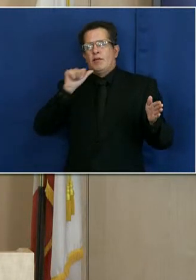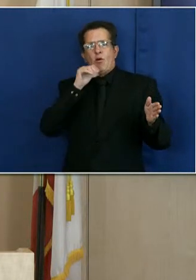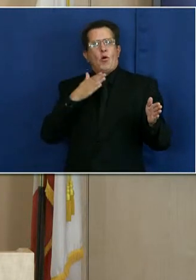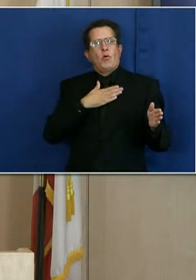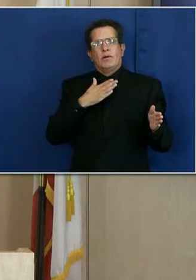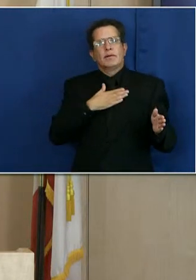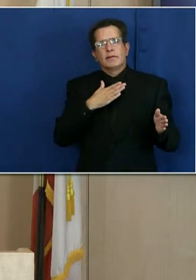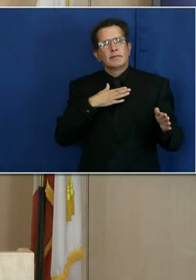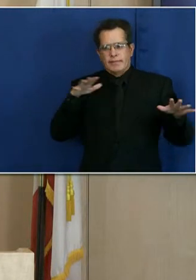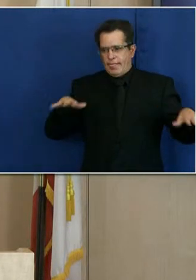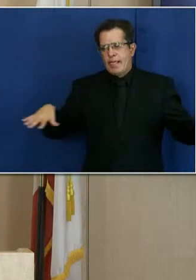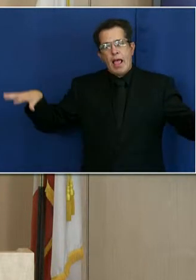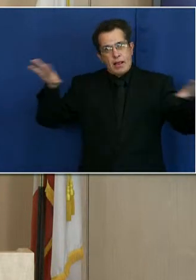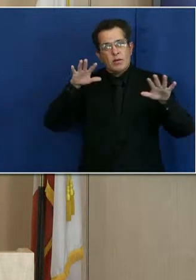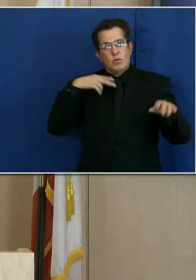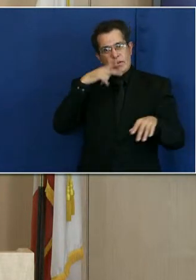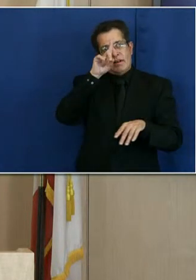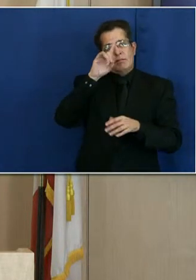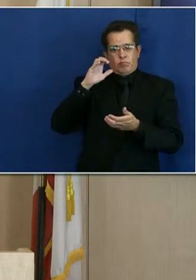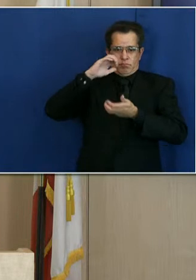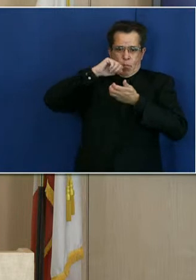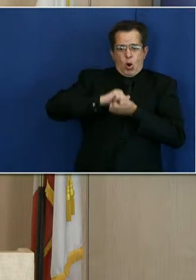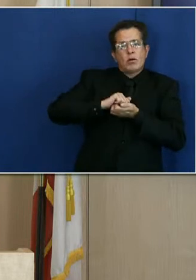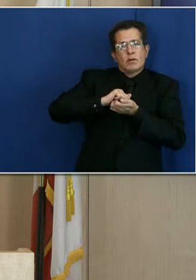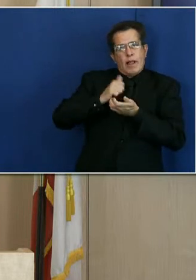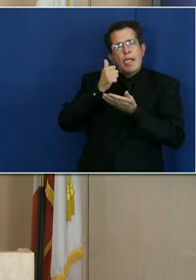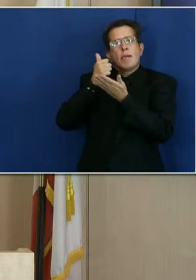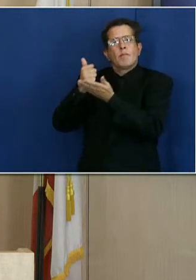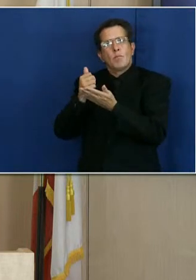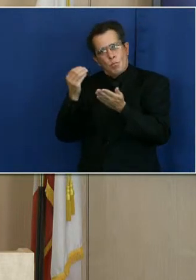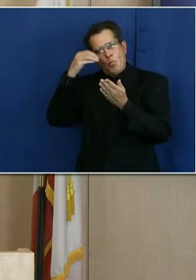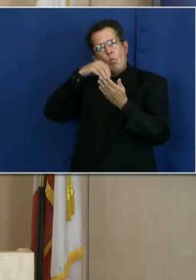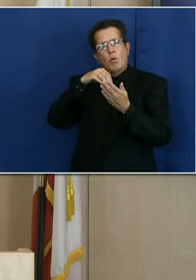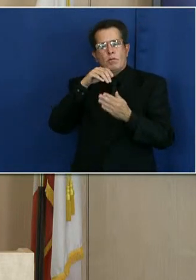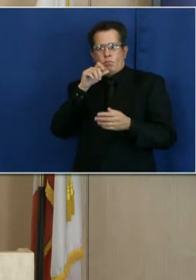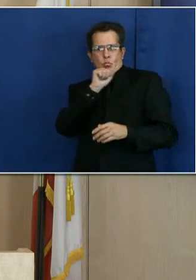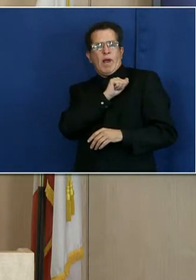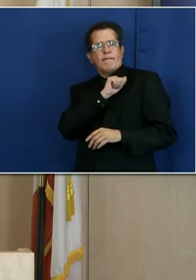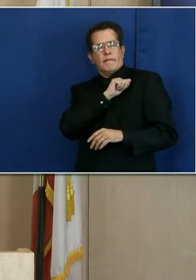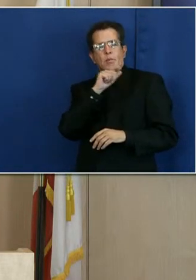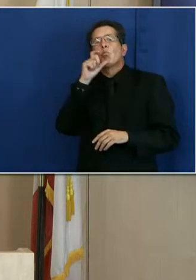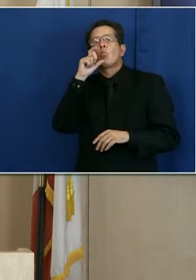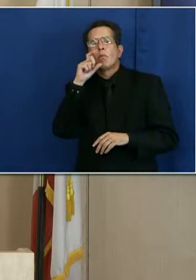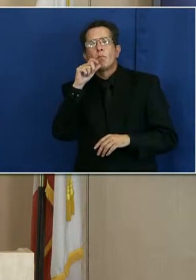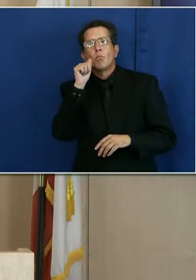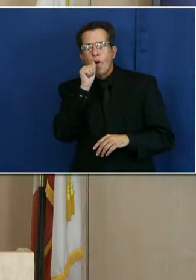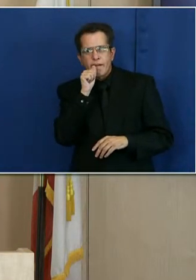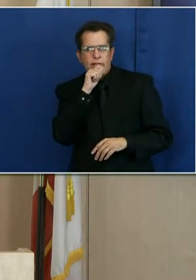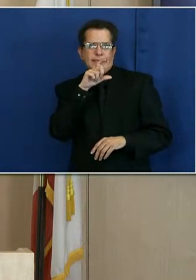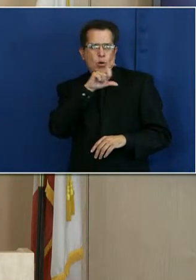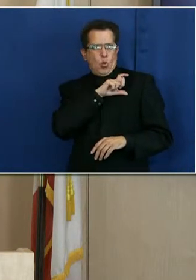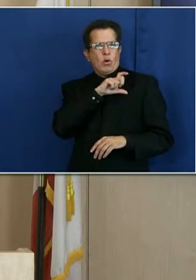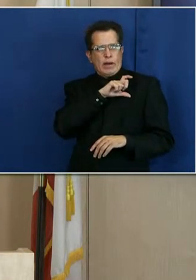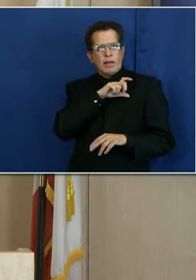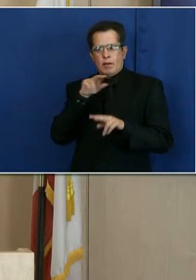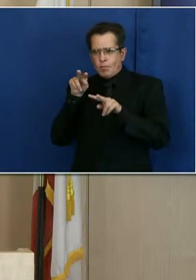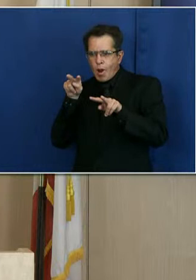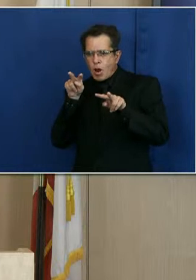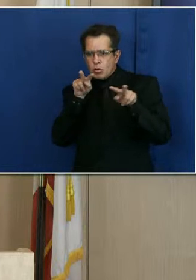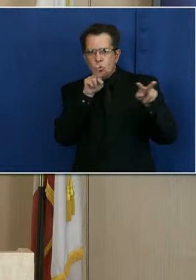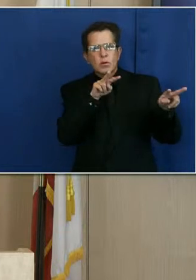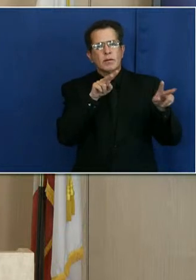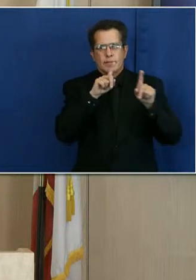efforts in terms of patrols through private security, messaging that we're doing with students. But all of those